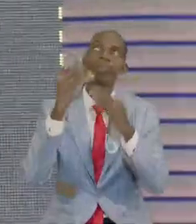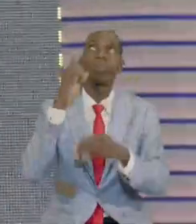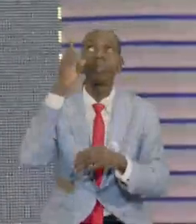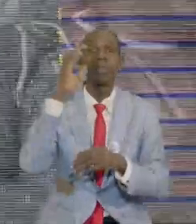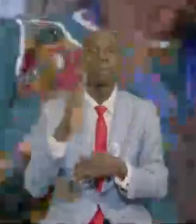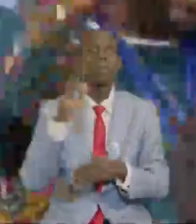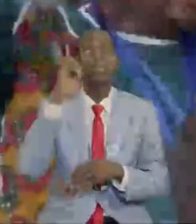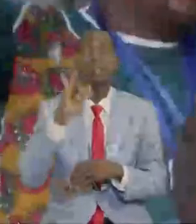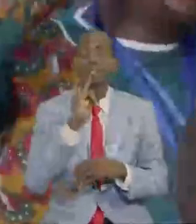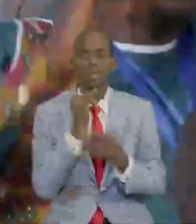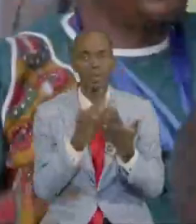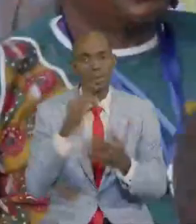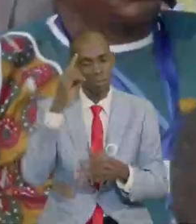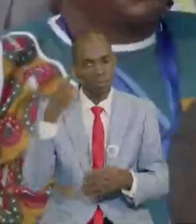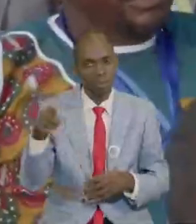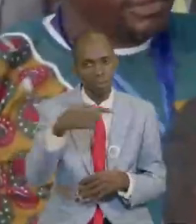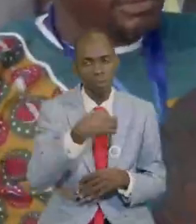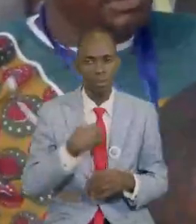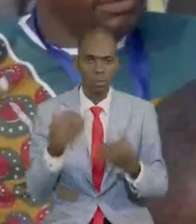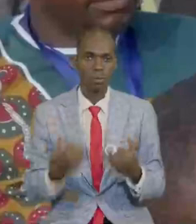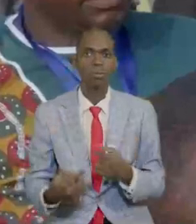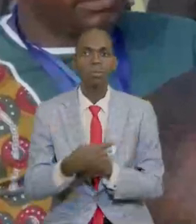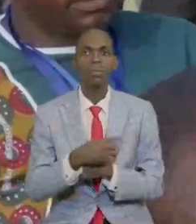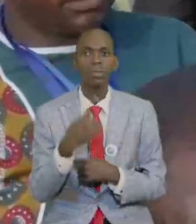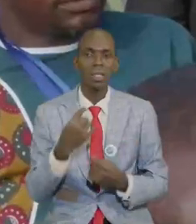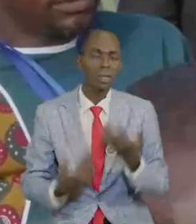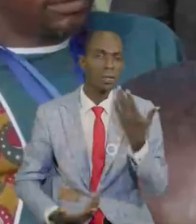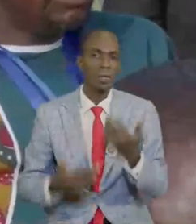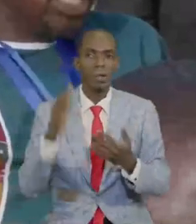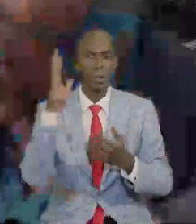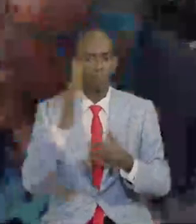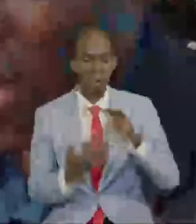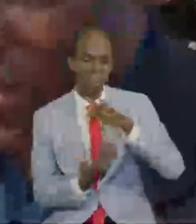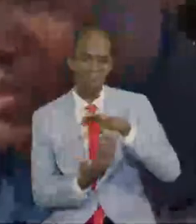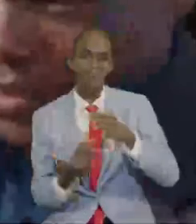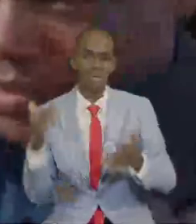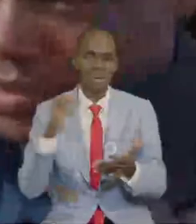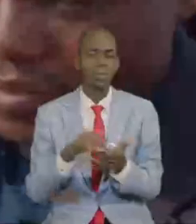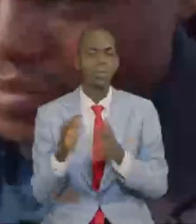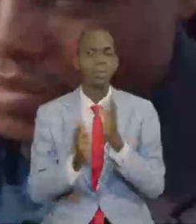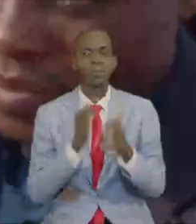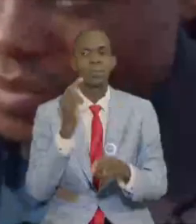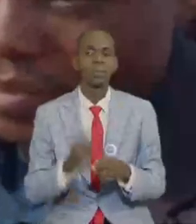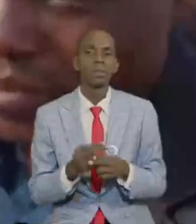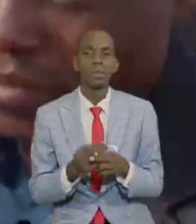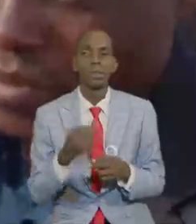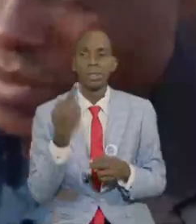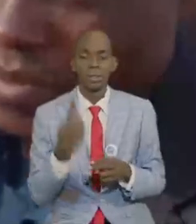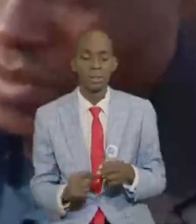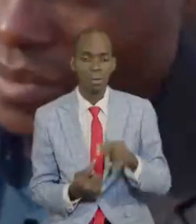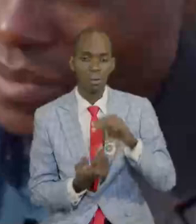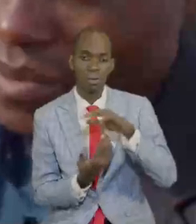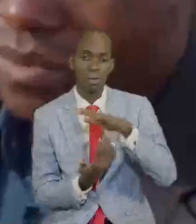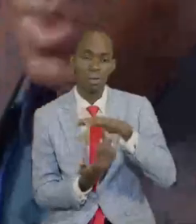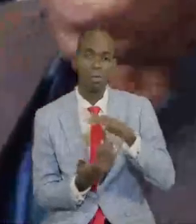Mais Dieu merci nous attend aujourd'hui. The fire will burn again. Le feu va brûler encore. The flame